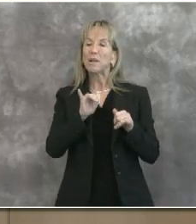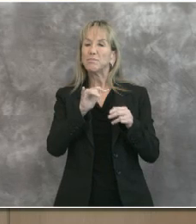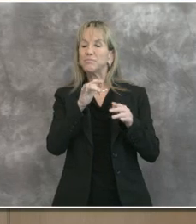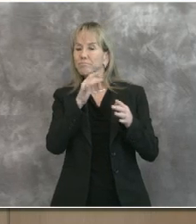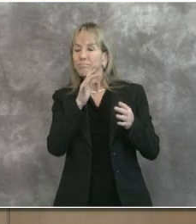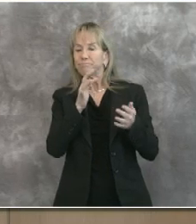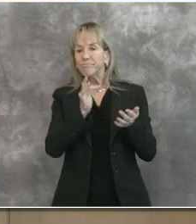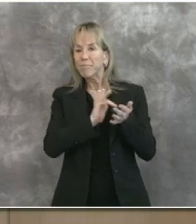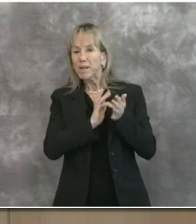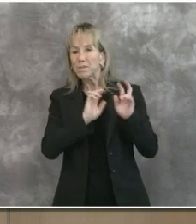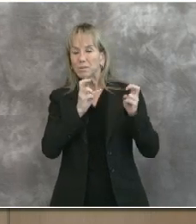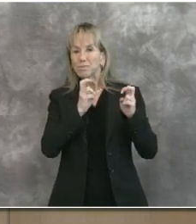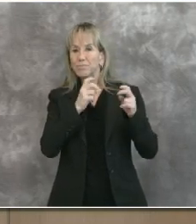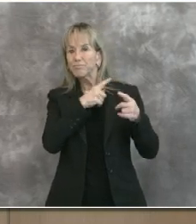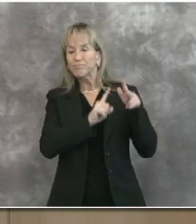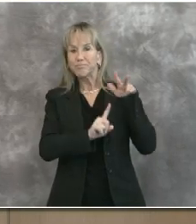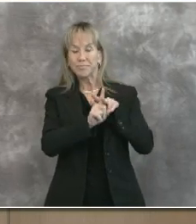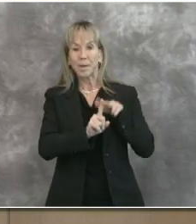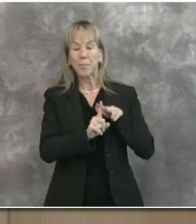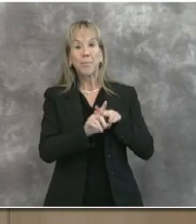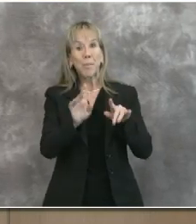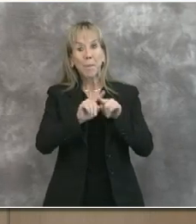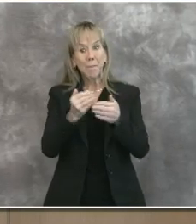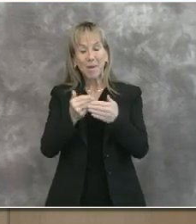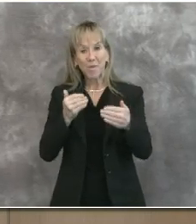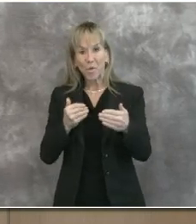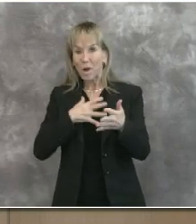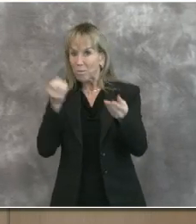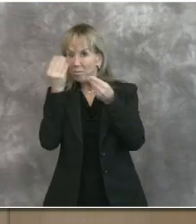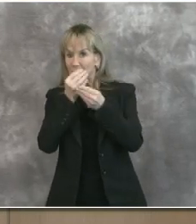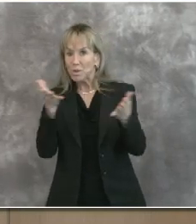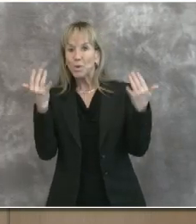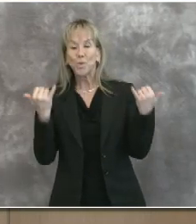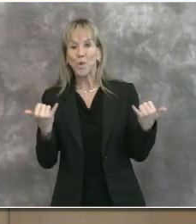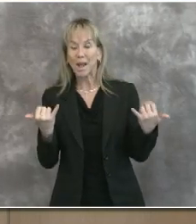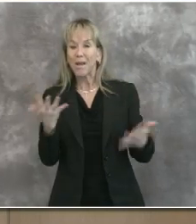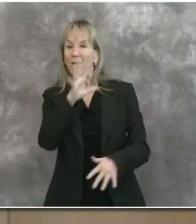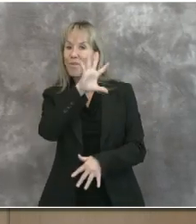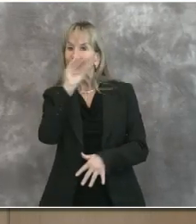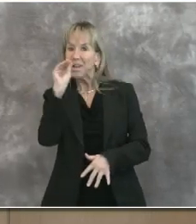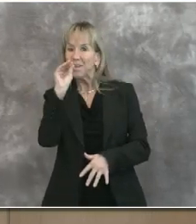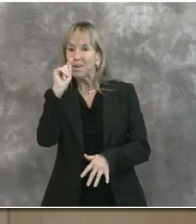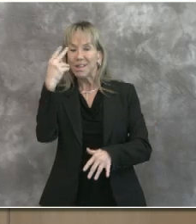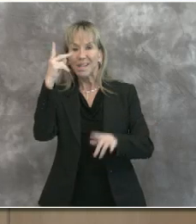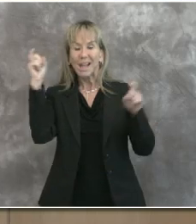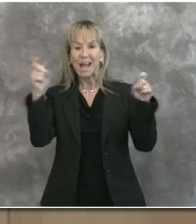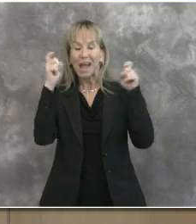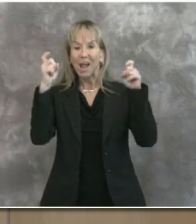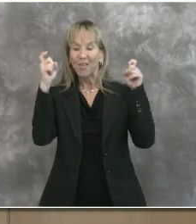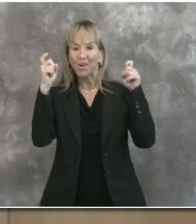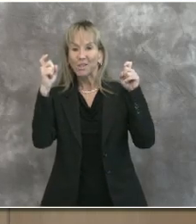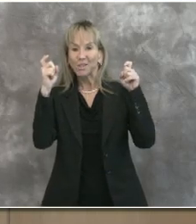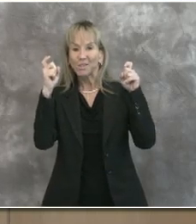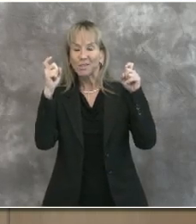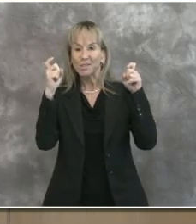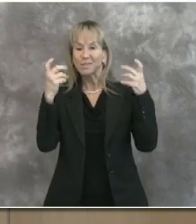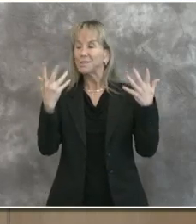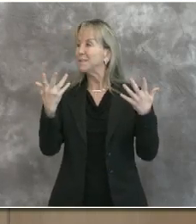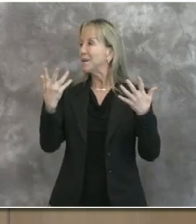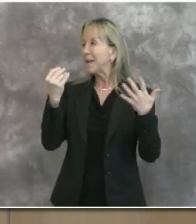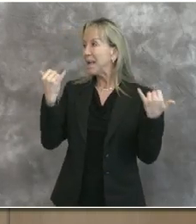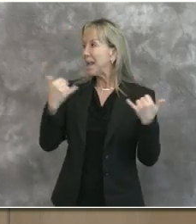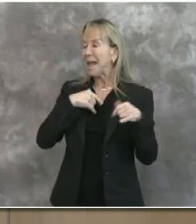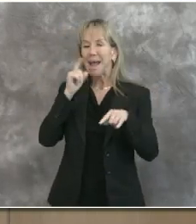get to them, I wanted to make note of a very special day today. Today is the 50th anniversary of Earth Day. I can't think of a